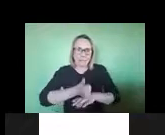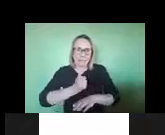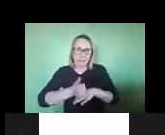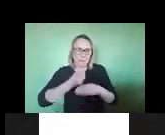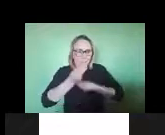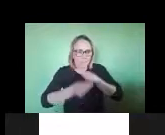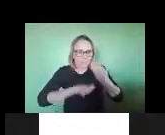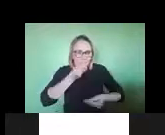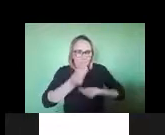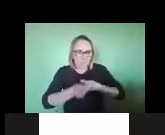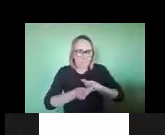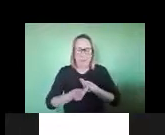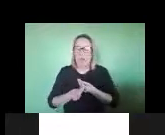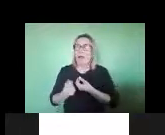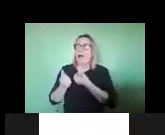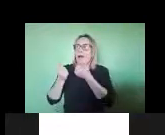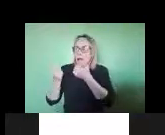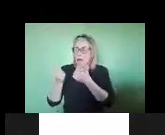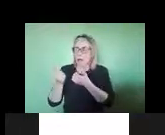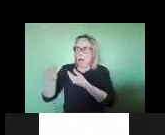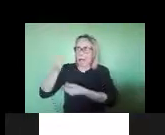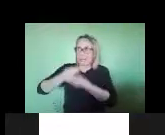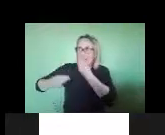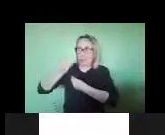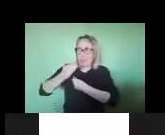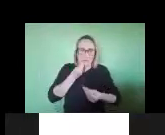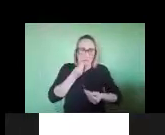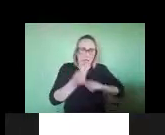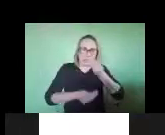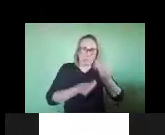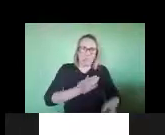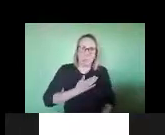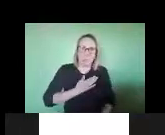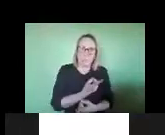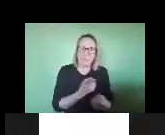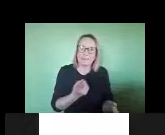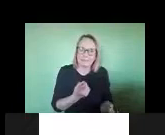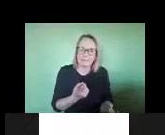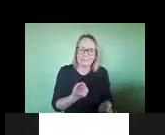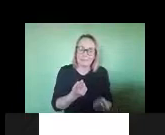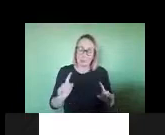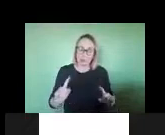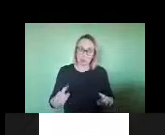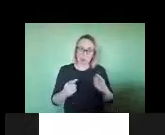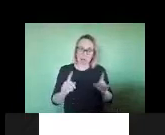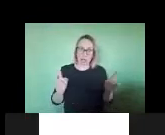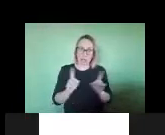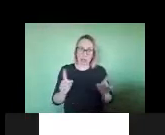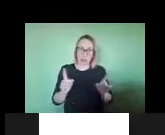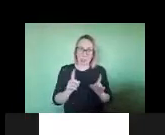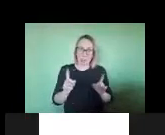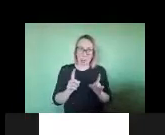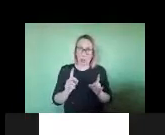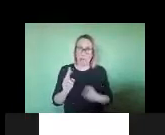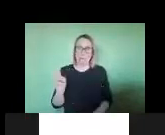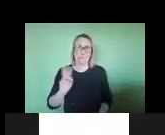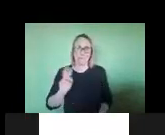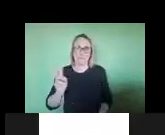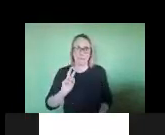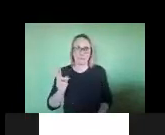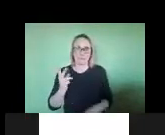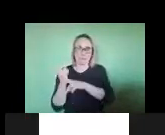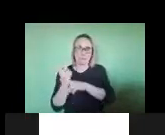I could explain all this to members. And the big challenge as well was explaining it all to parents,